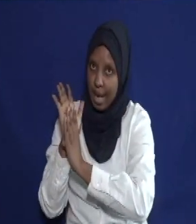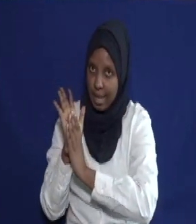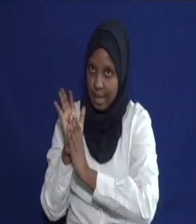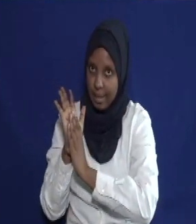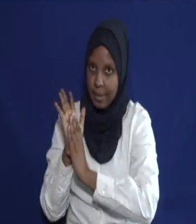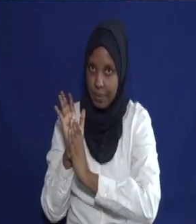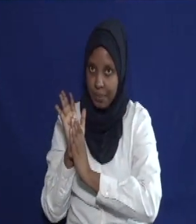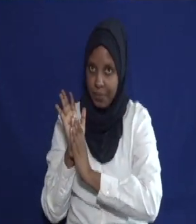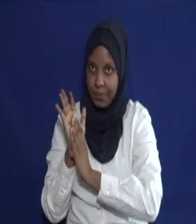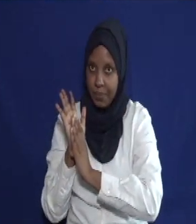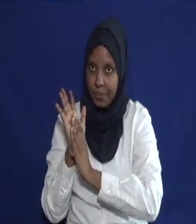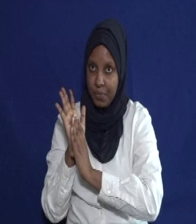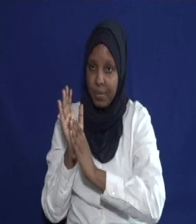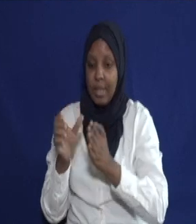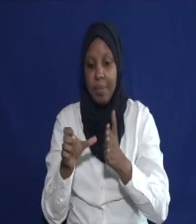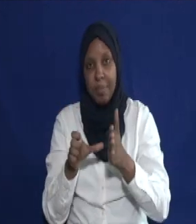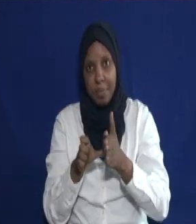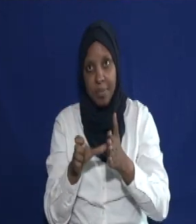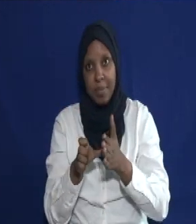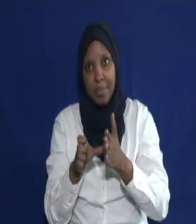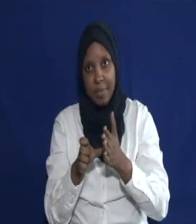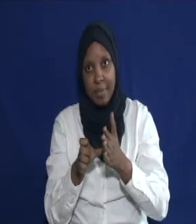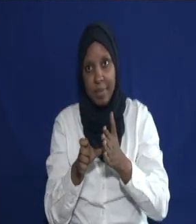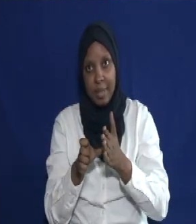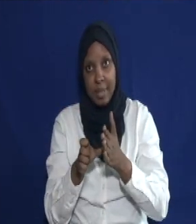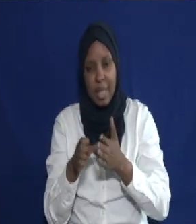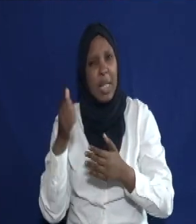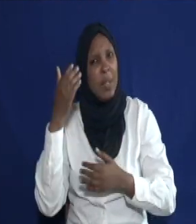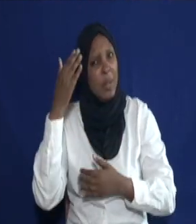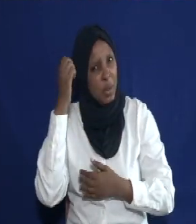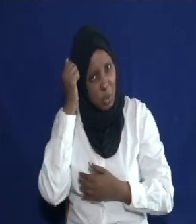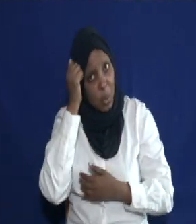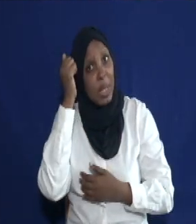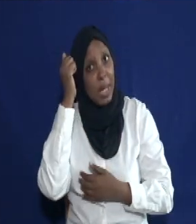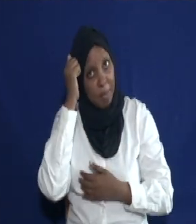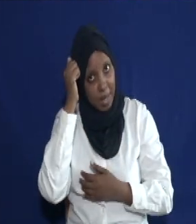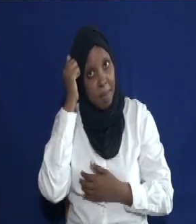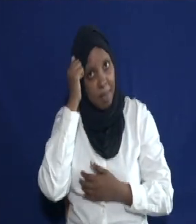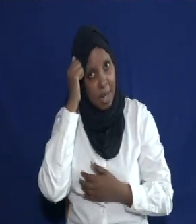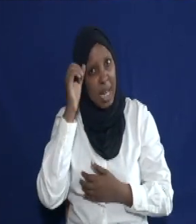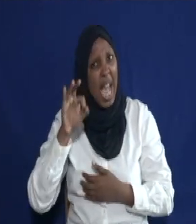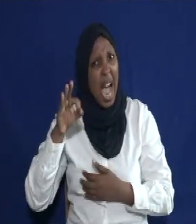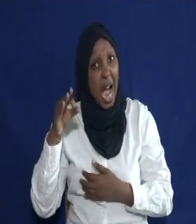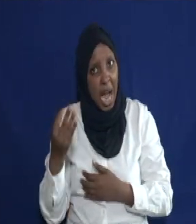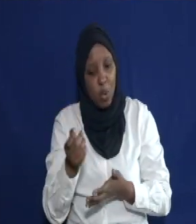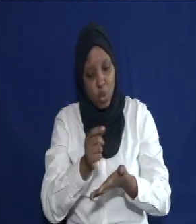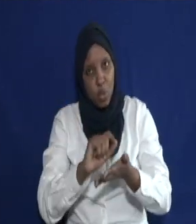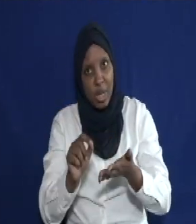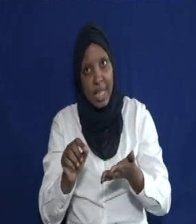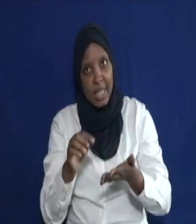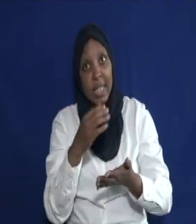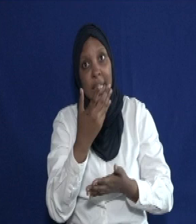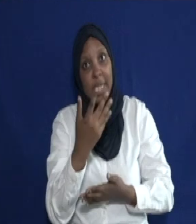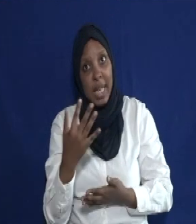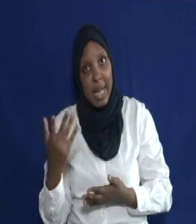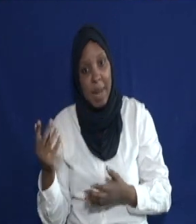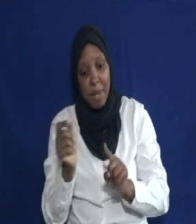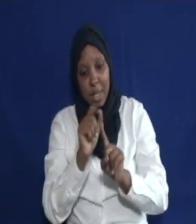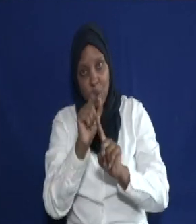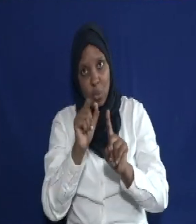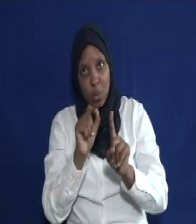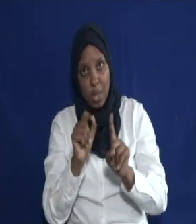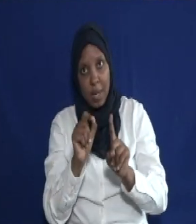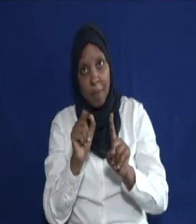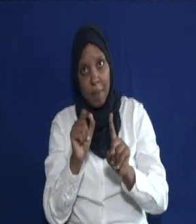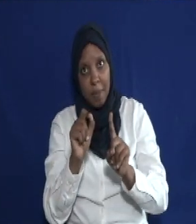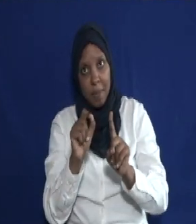I think now, my dear pupil, you remember how to list the square of numbers. So now, watch